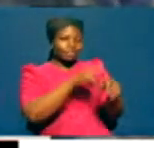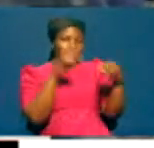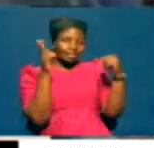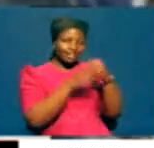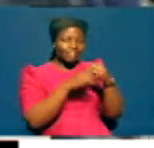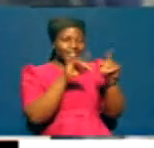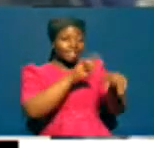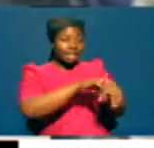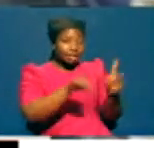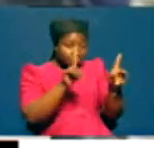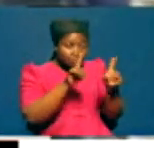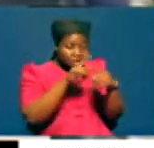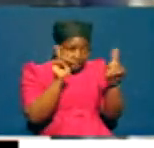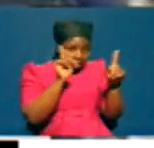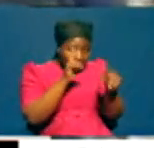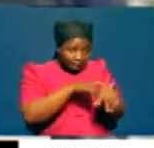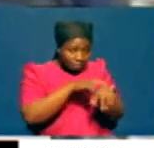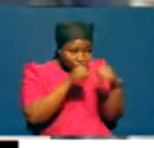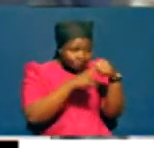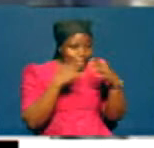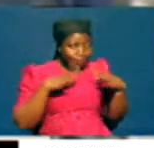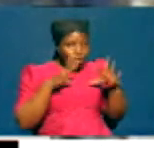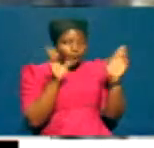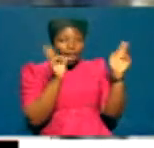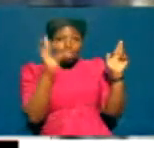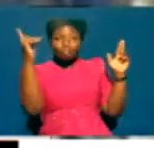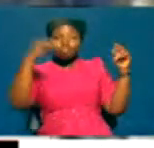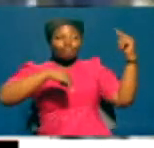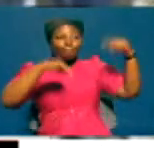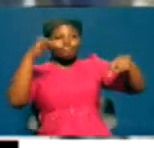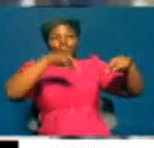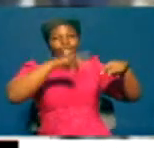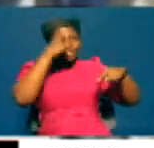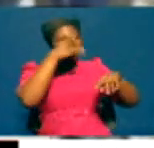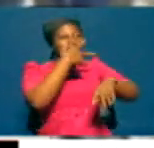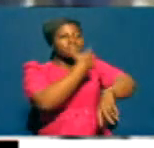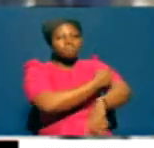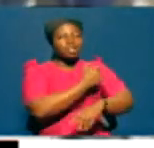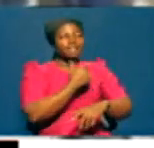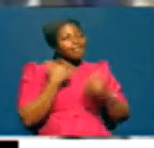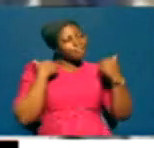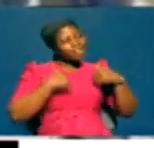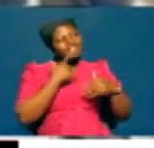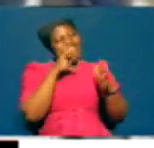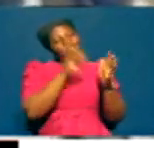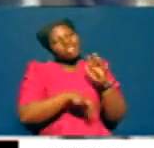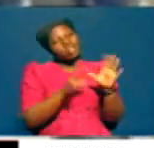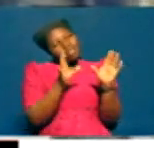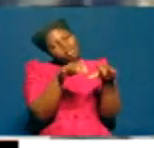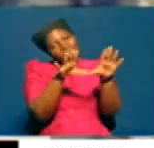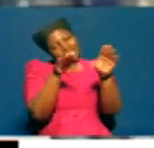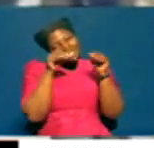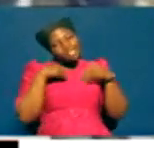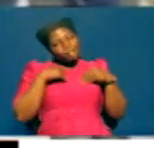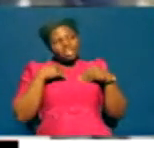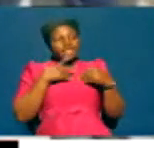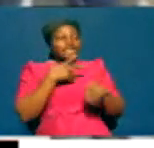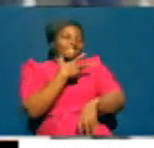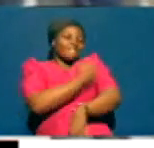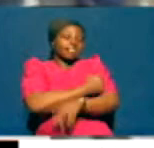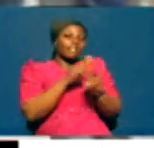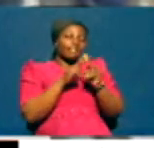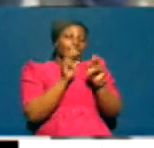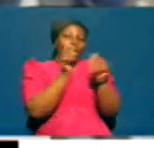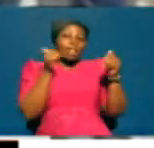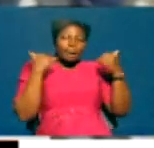residents who had already started coming in for the exercise. So I'll say the community is receiving the vaccine very well, and I will